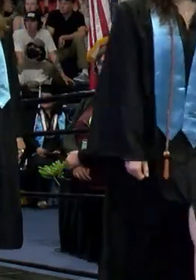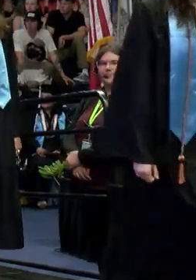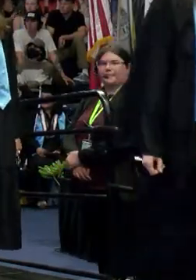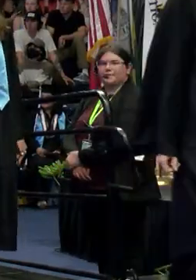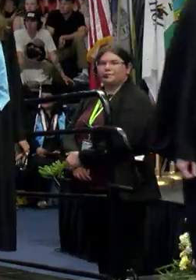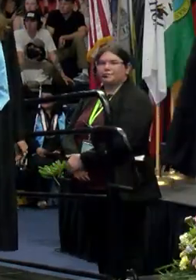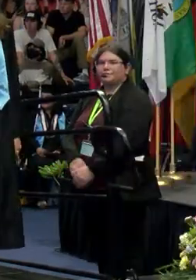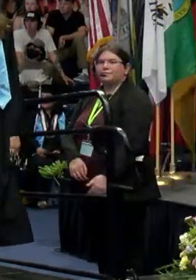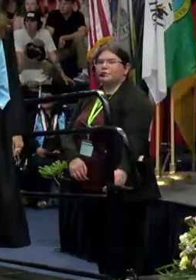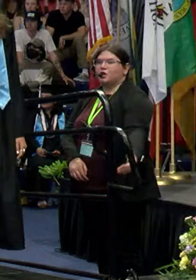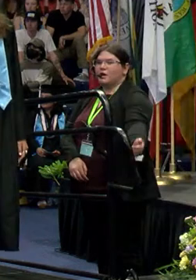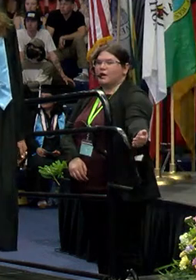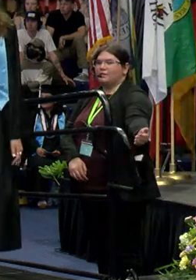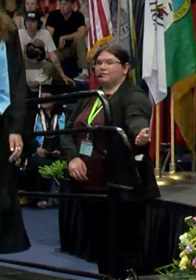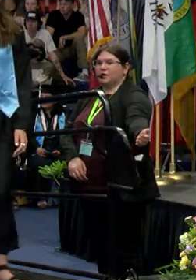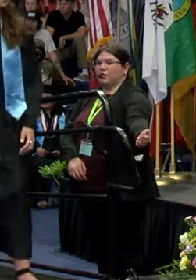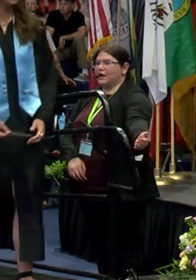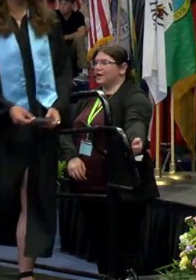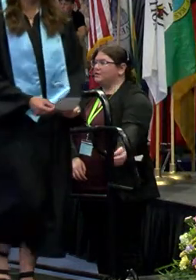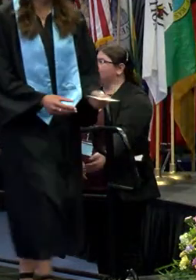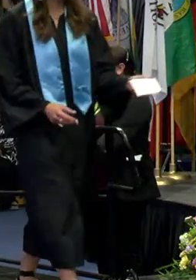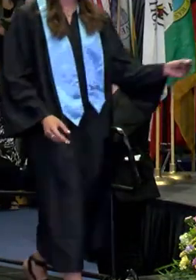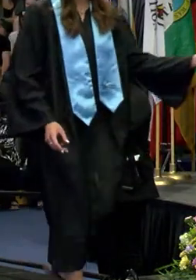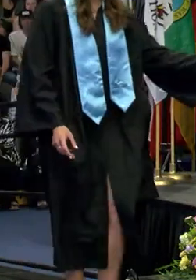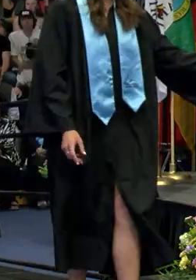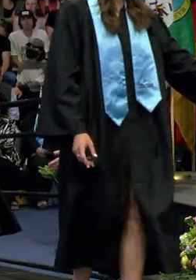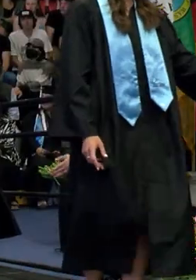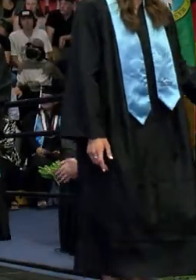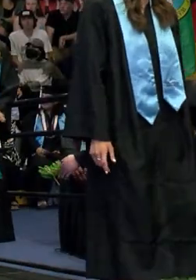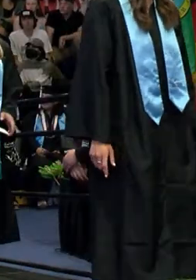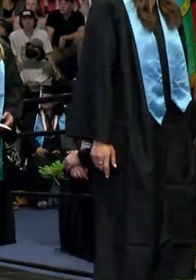Maya Risa Govan.